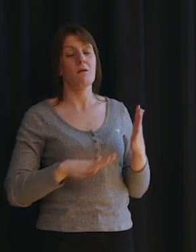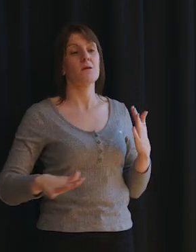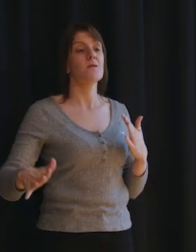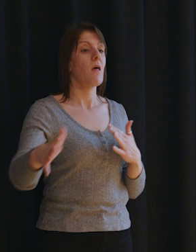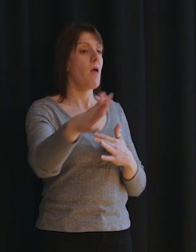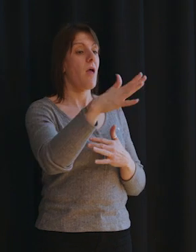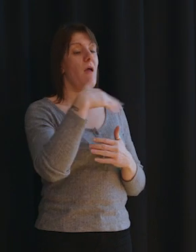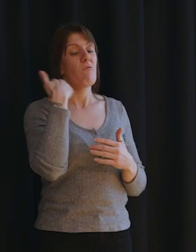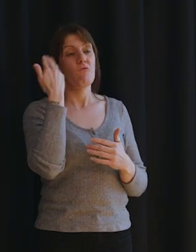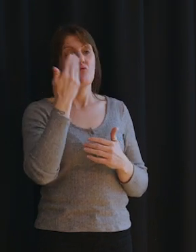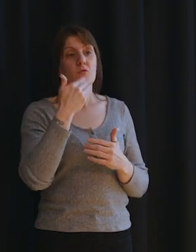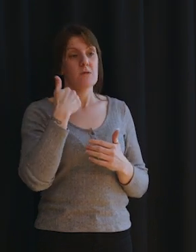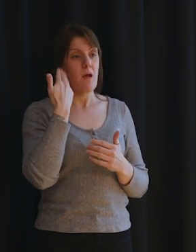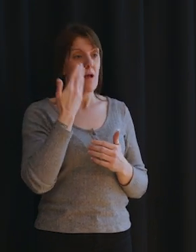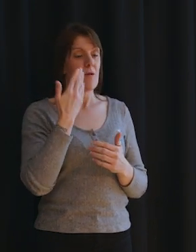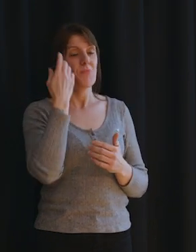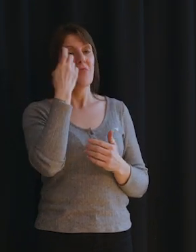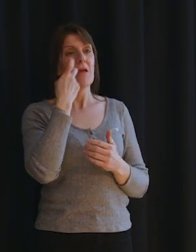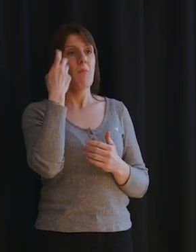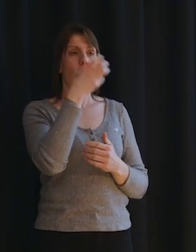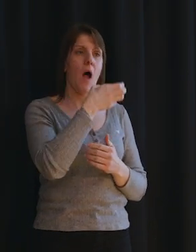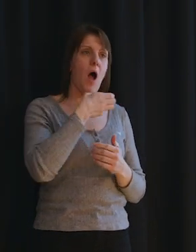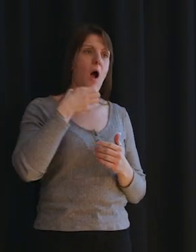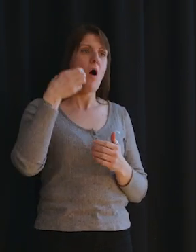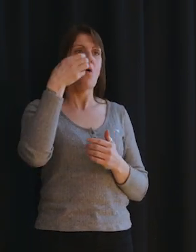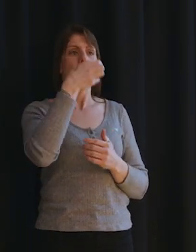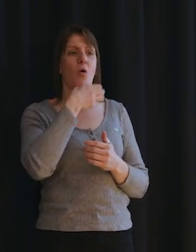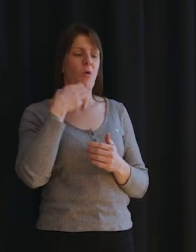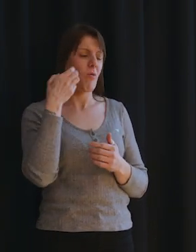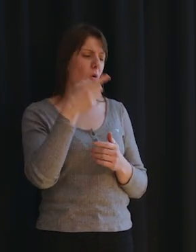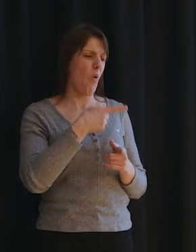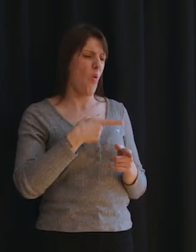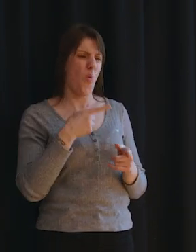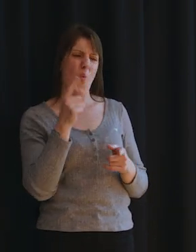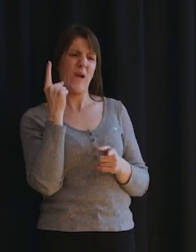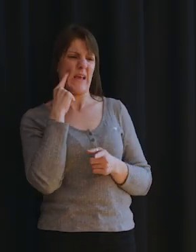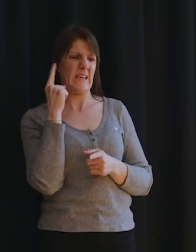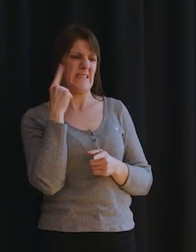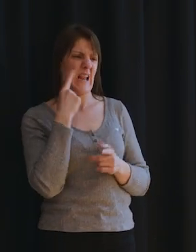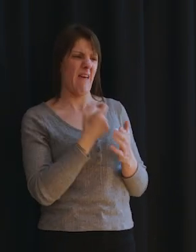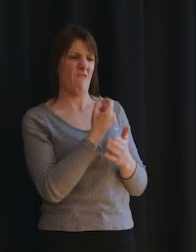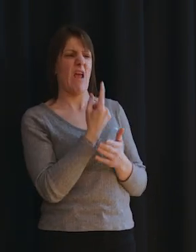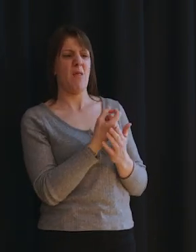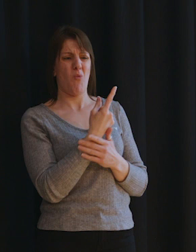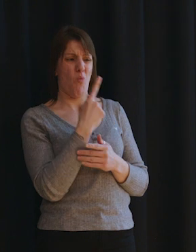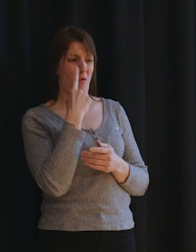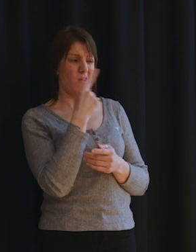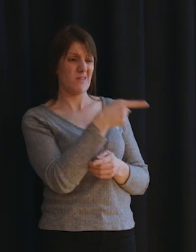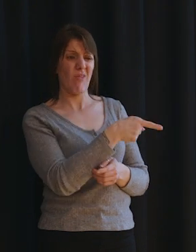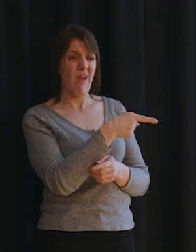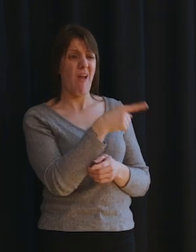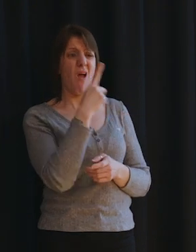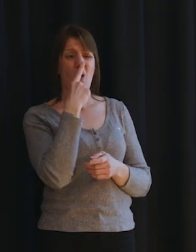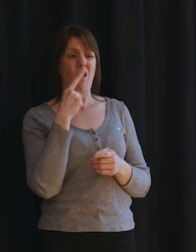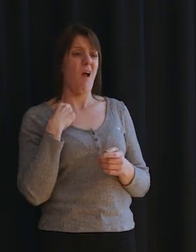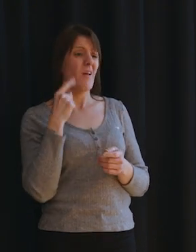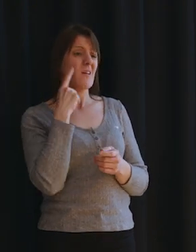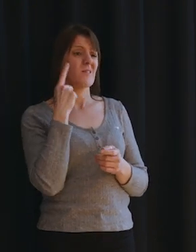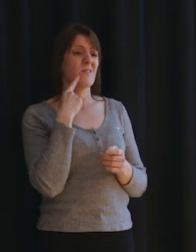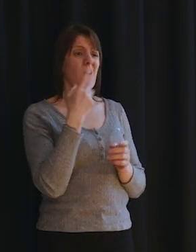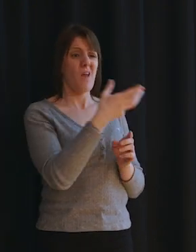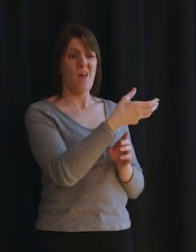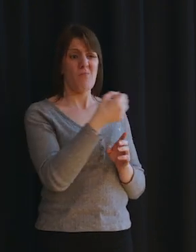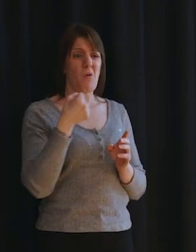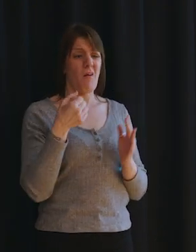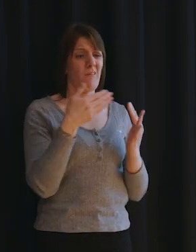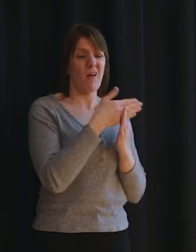doesn't it? We think about alcohol readily available, so it's there, sort of. And something that we